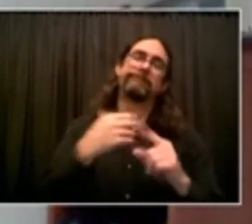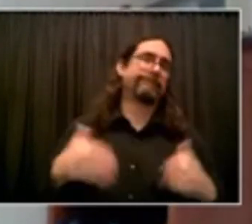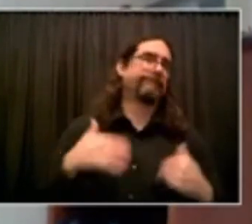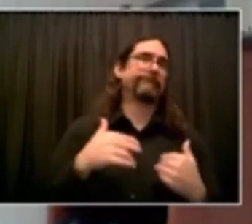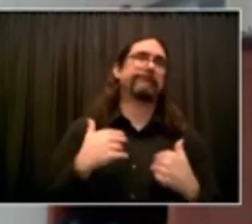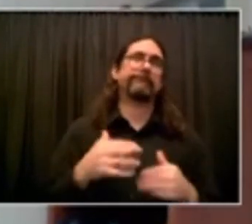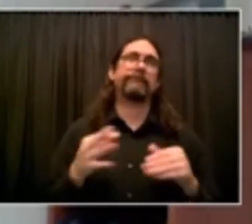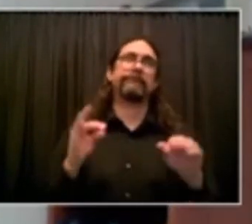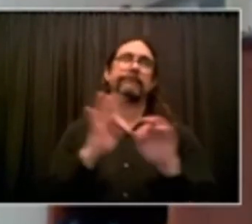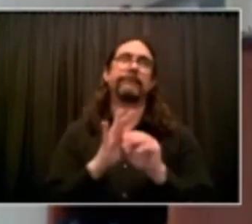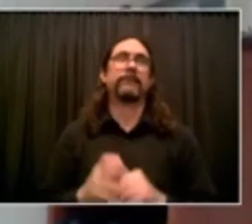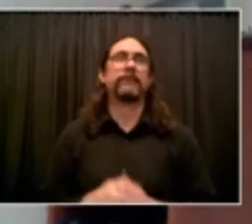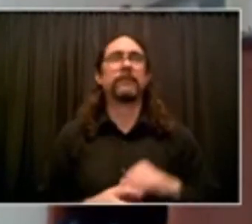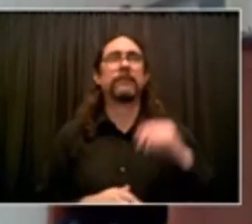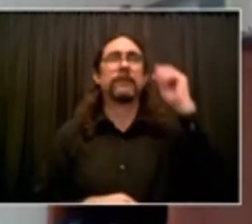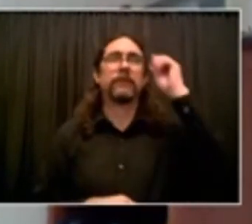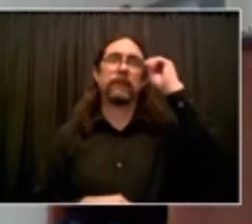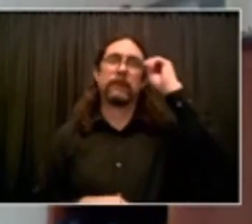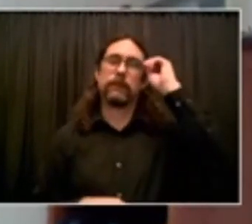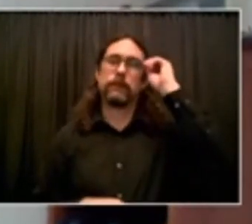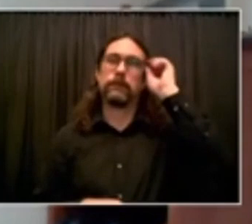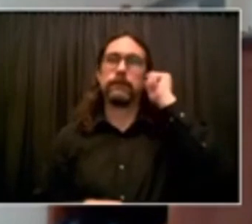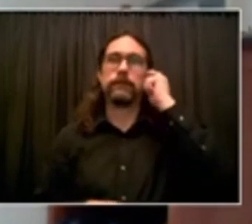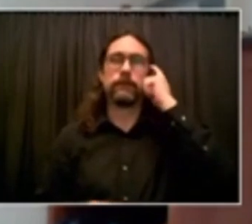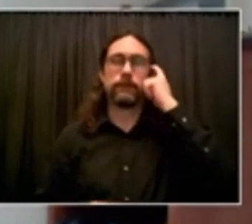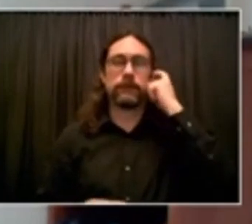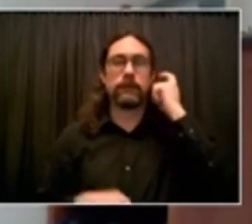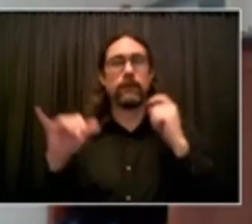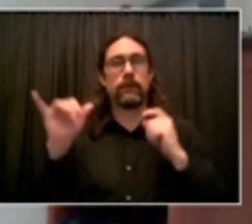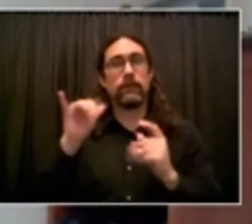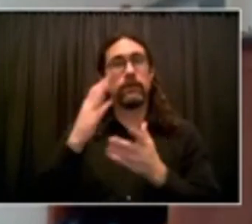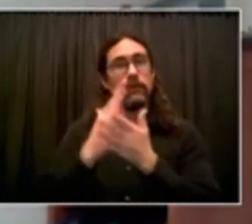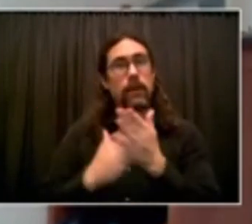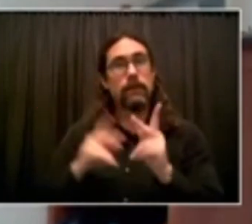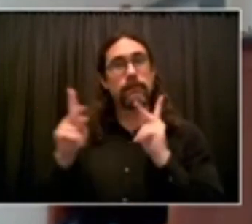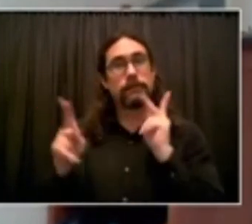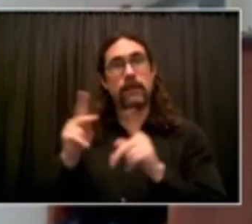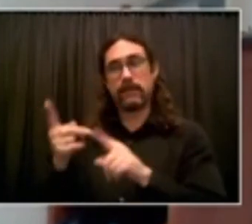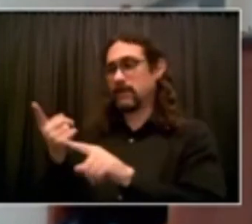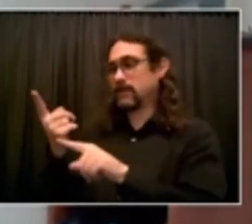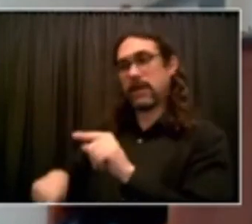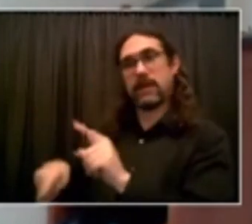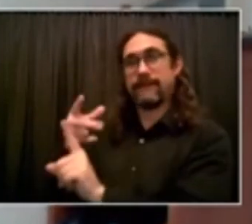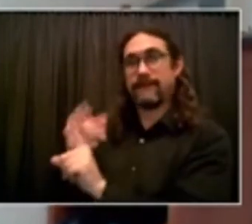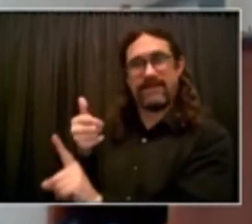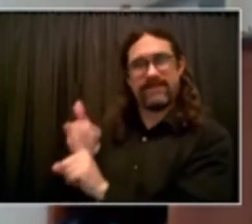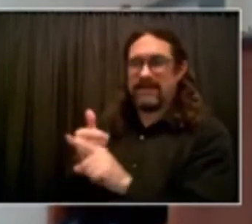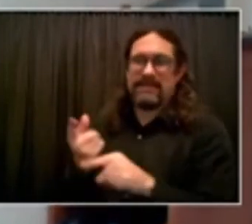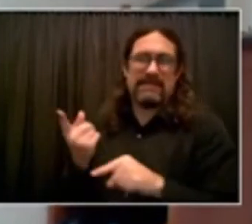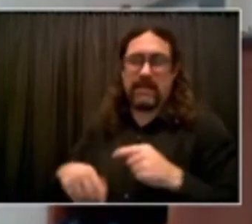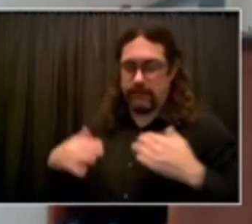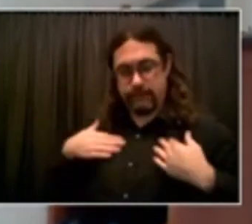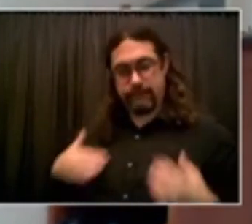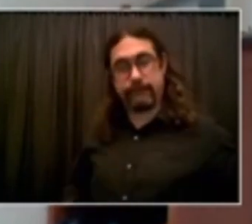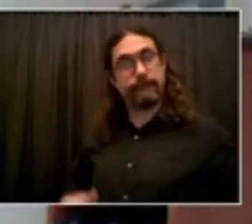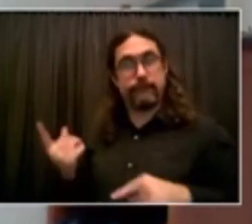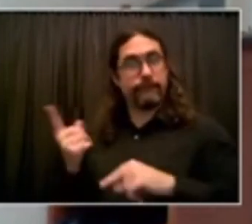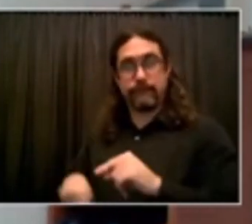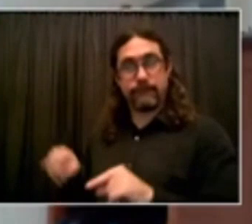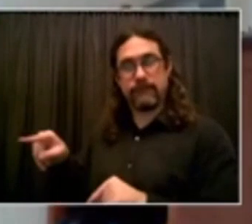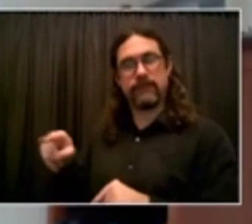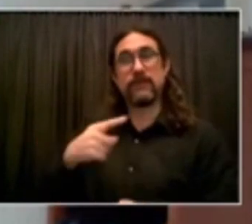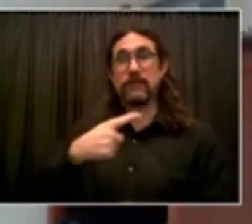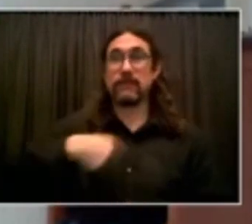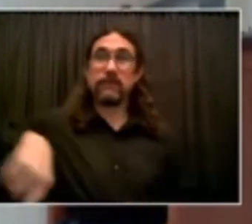New York City. And the mayor and the commissioner are doing a very, very important service to the